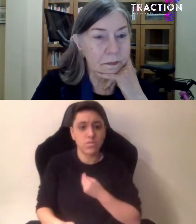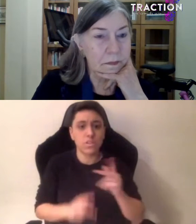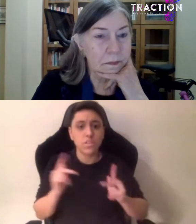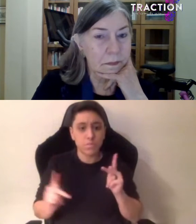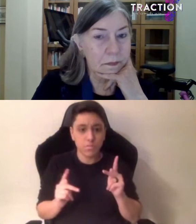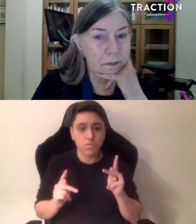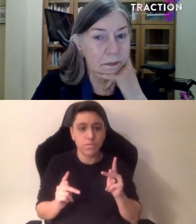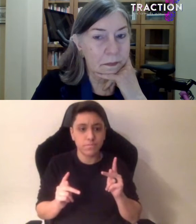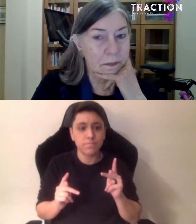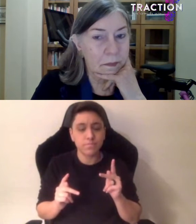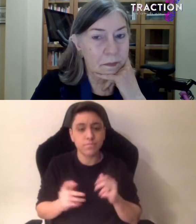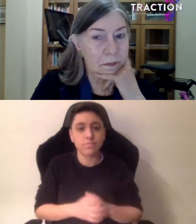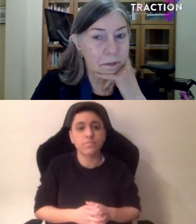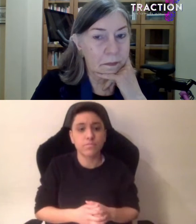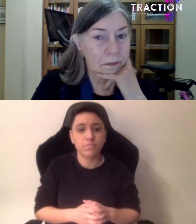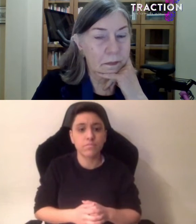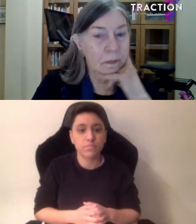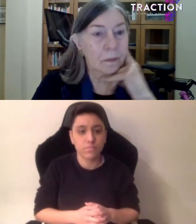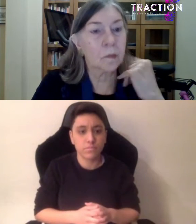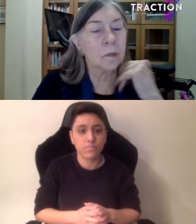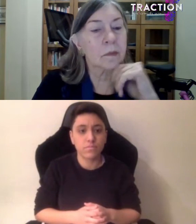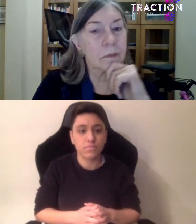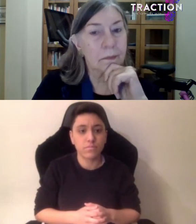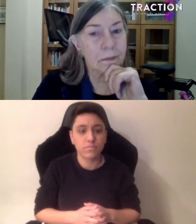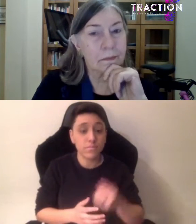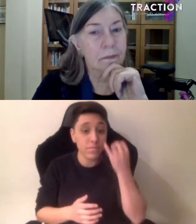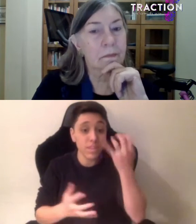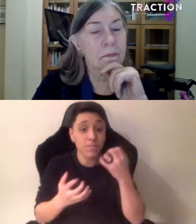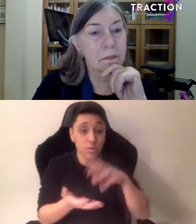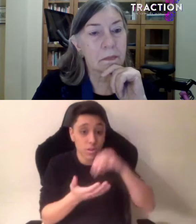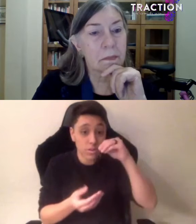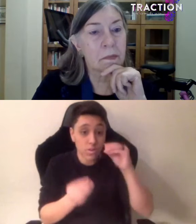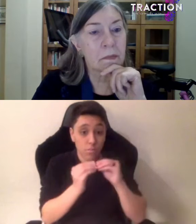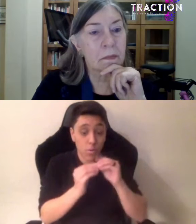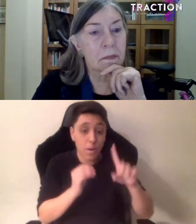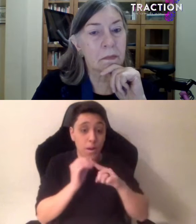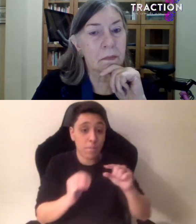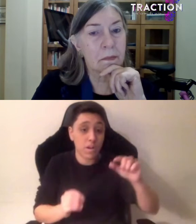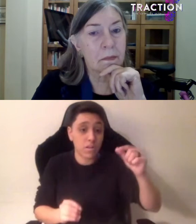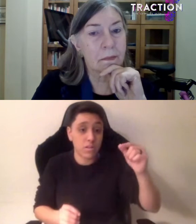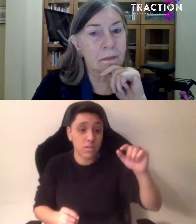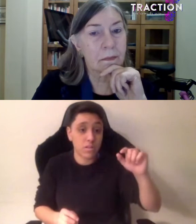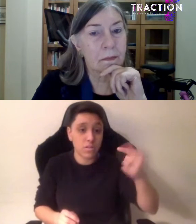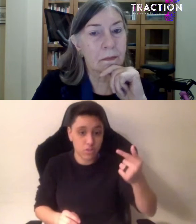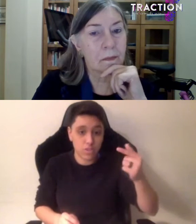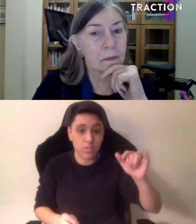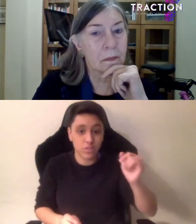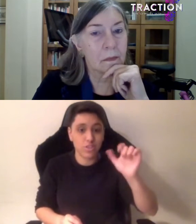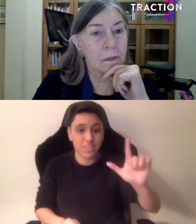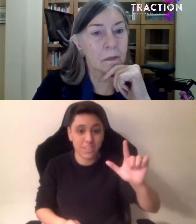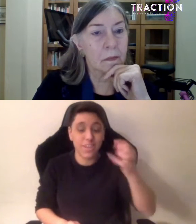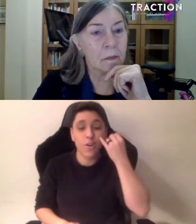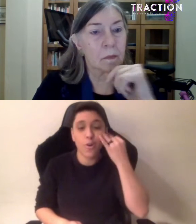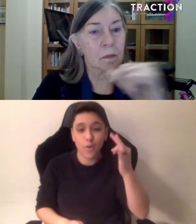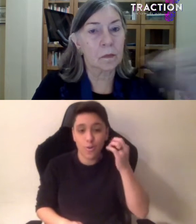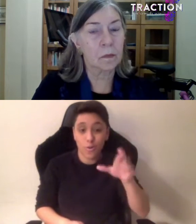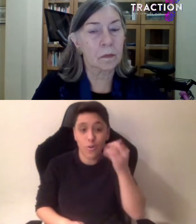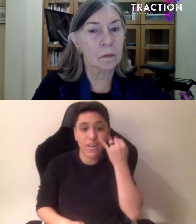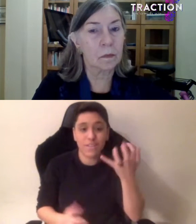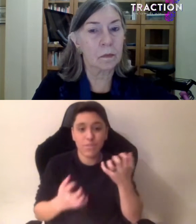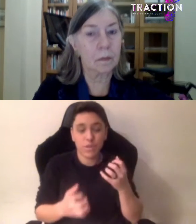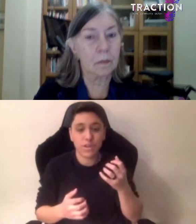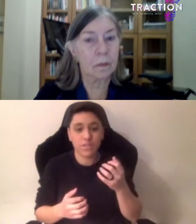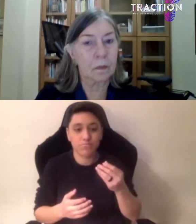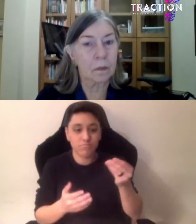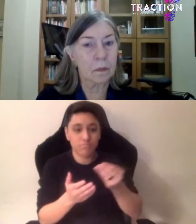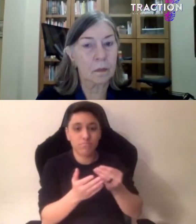that we face in our everyday lives. To learn more about Gender Justice League or to make a donation, please visit